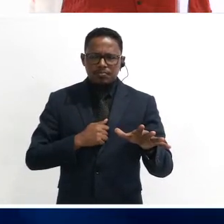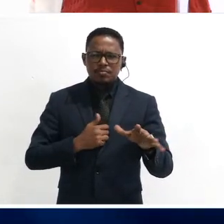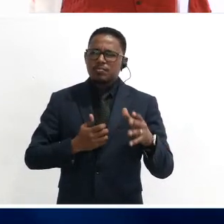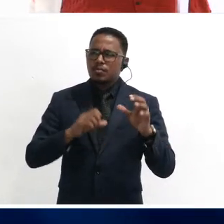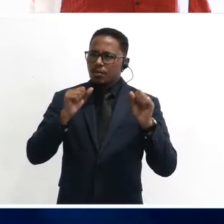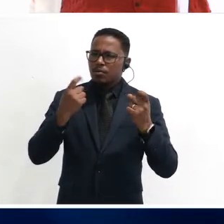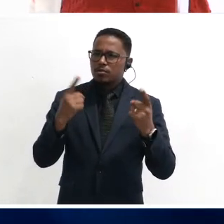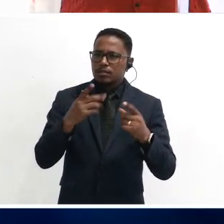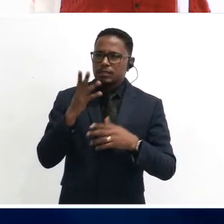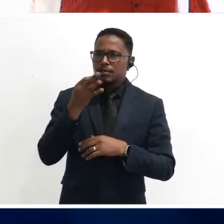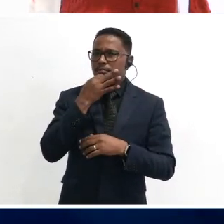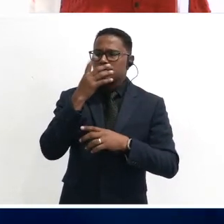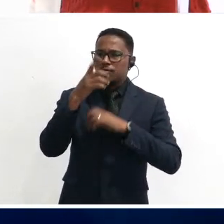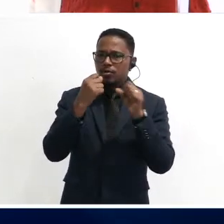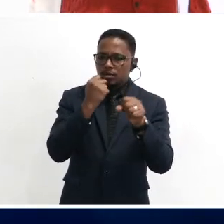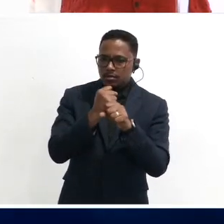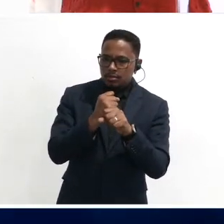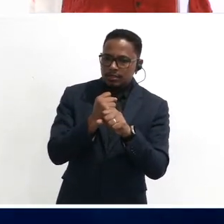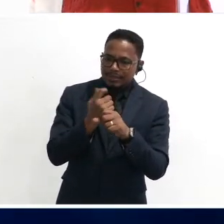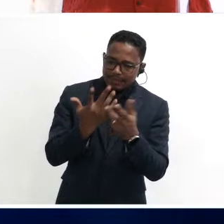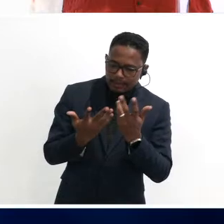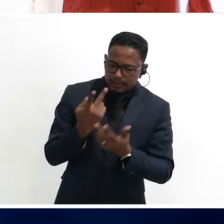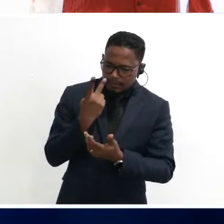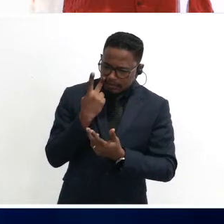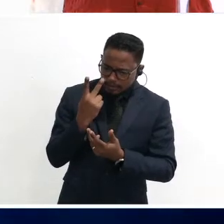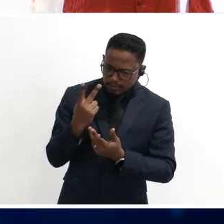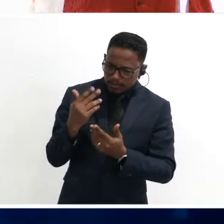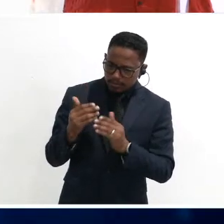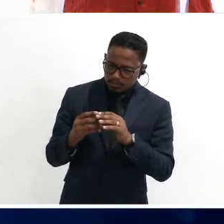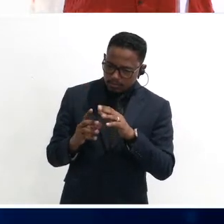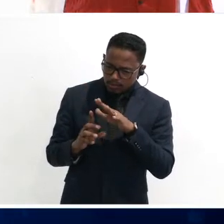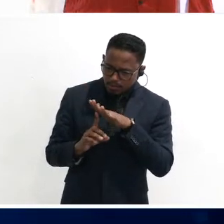start to see this emerge in some applications.